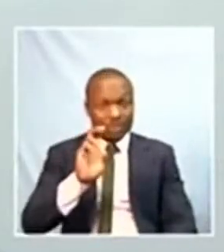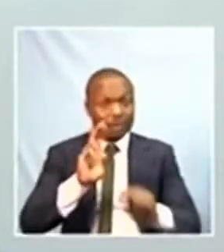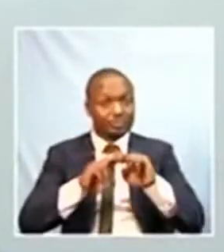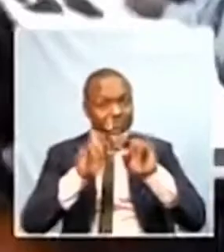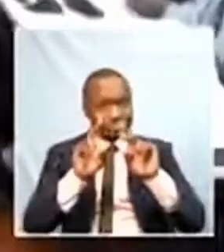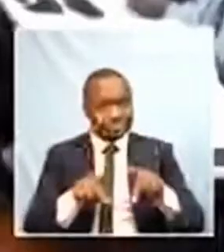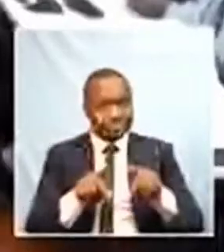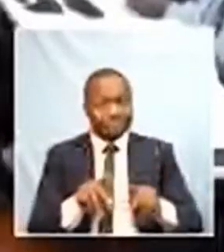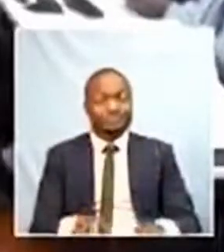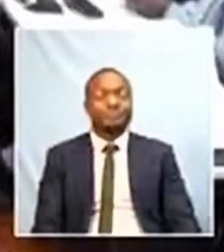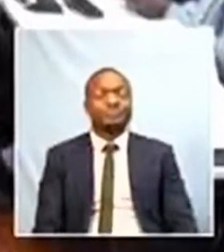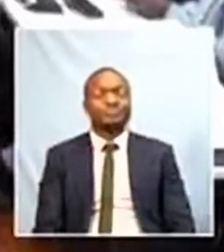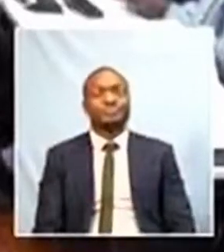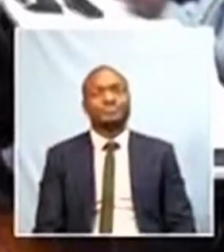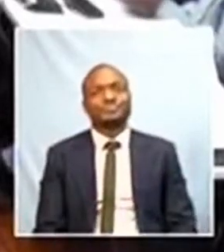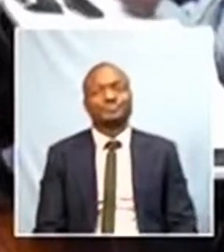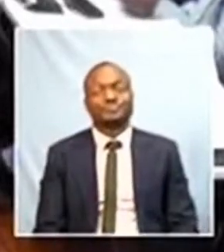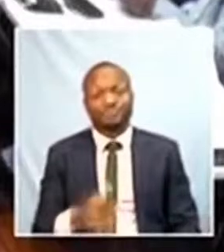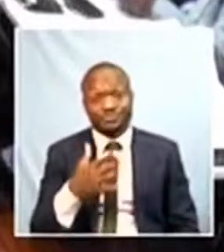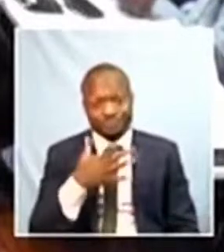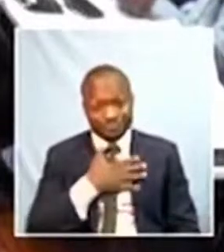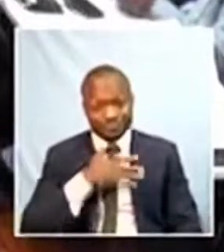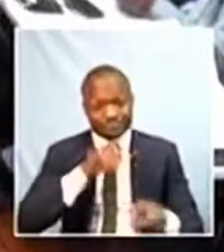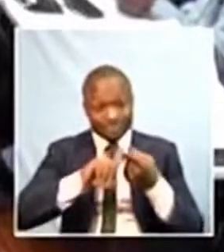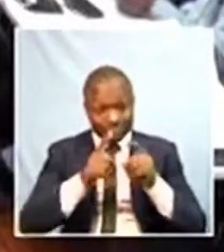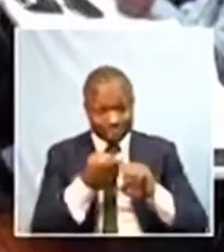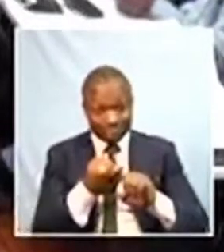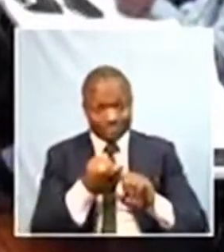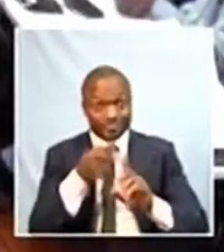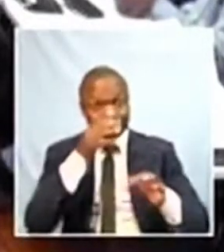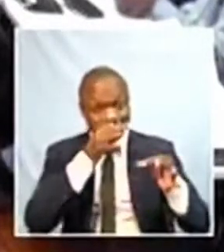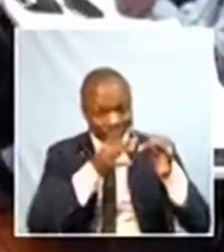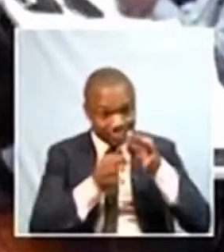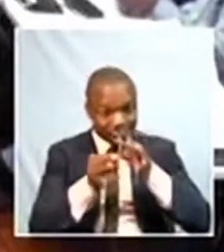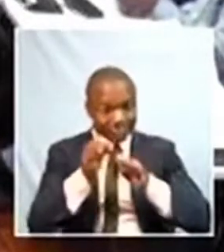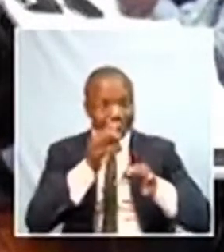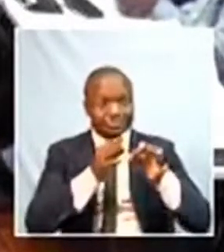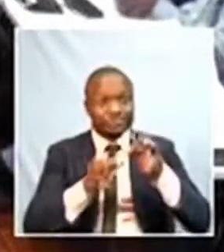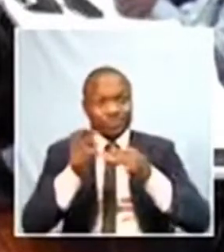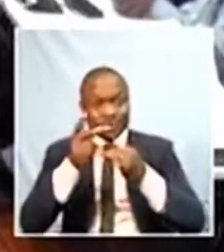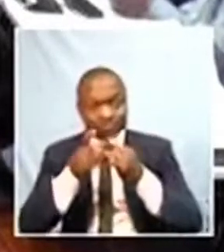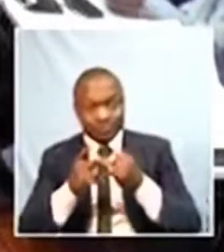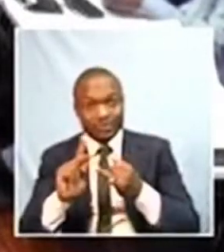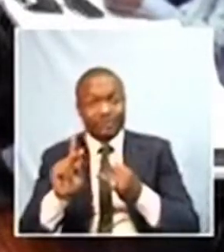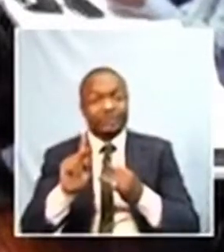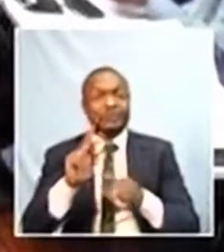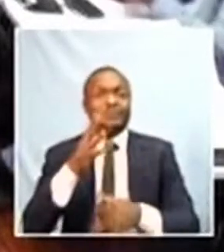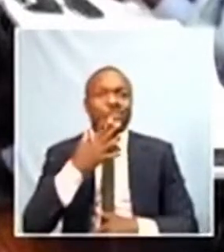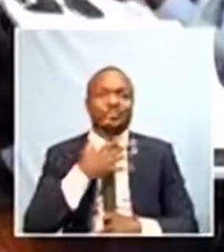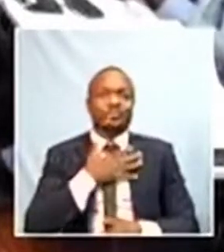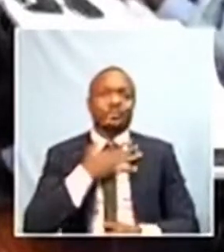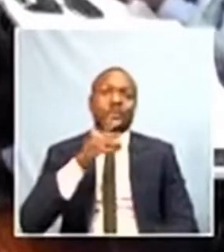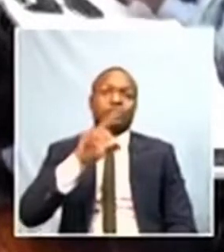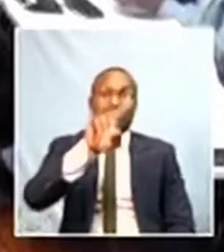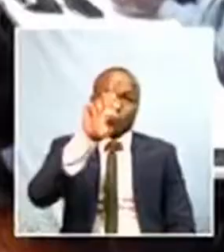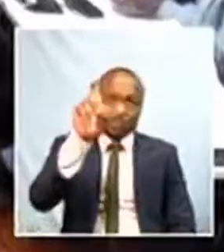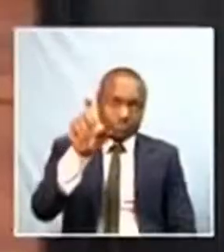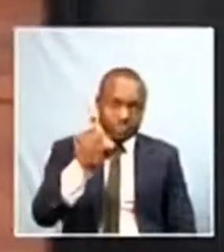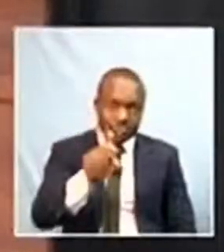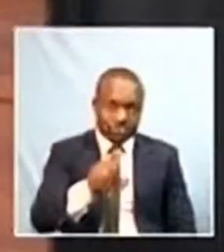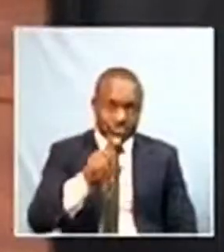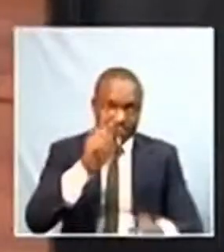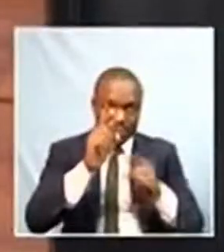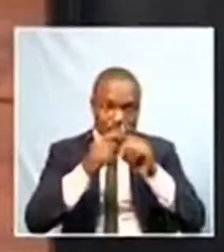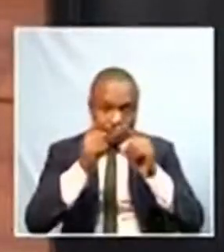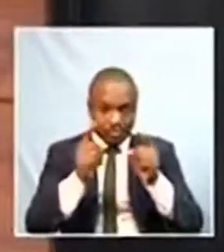Chair, my colleague has preempted part of my question.